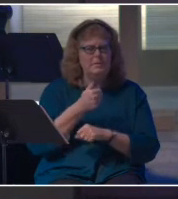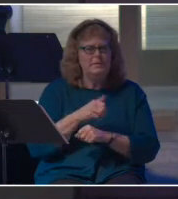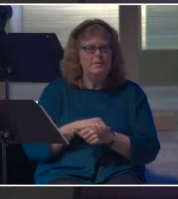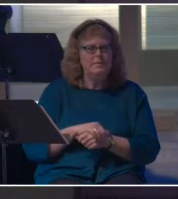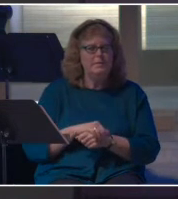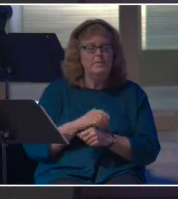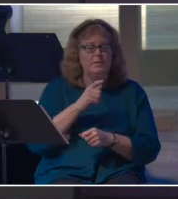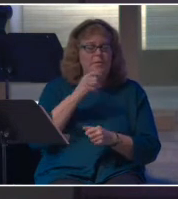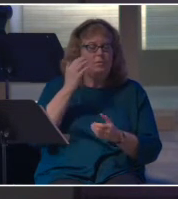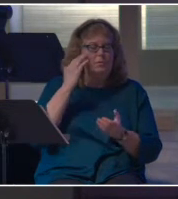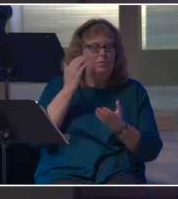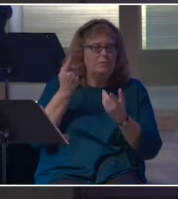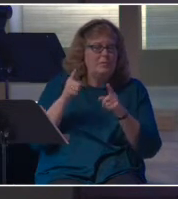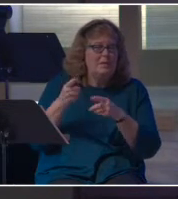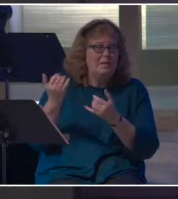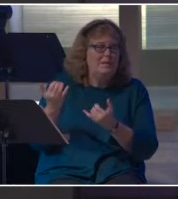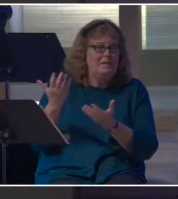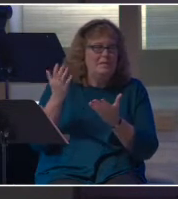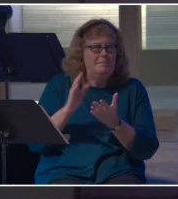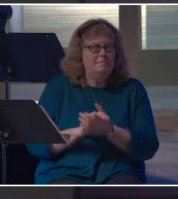So who knows what's happening right now?